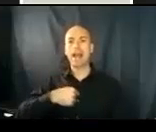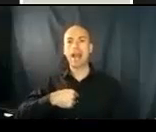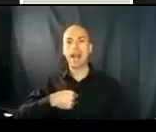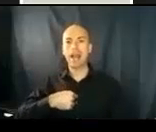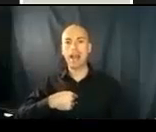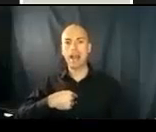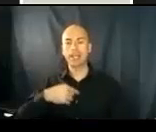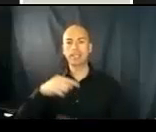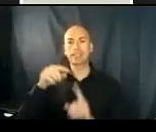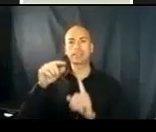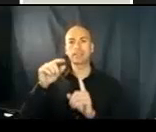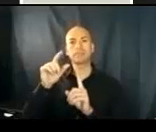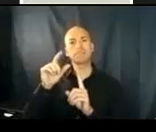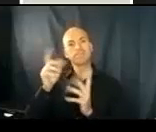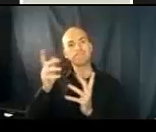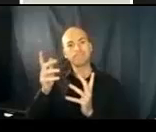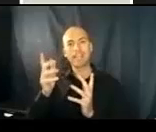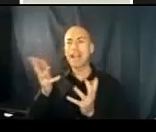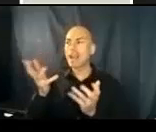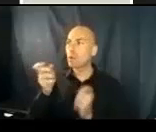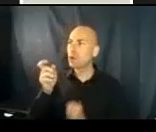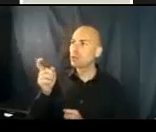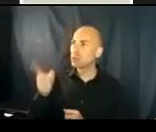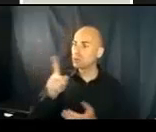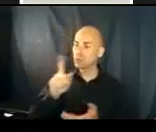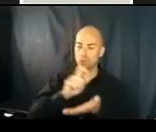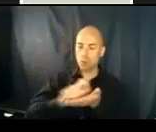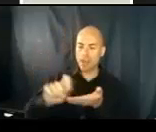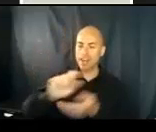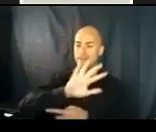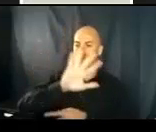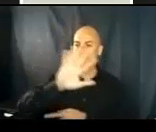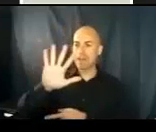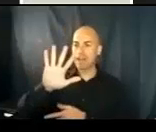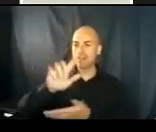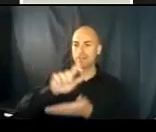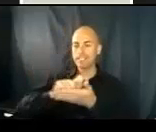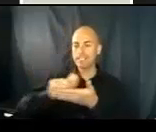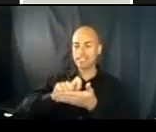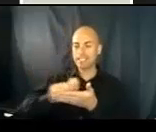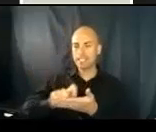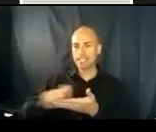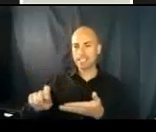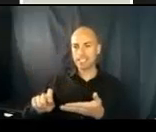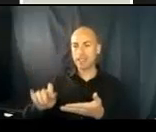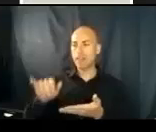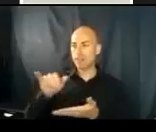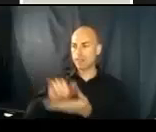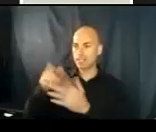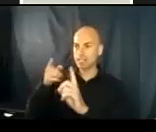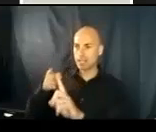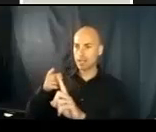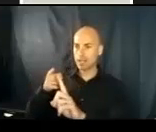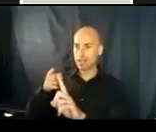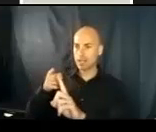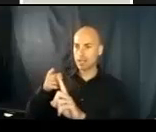there. I want you to write 5 sentences, and that is the task, right? Well, when you are in online learning and I'm the learner and